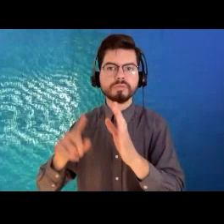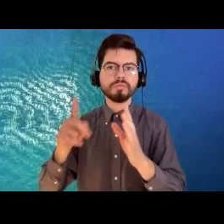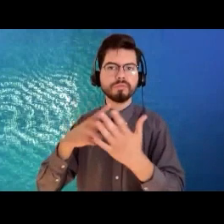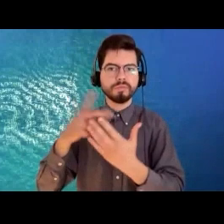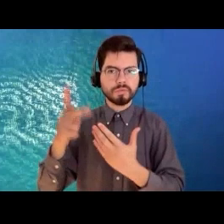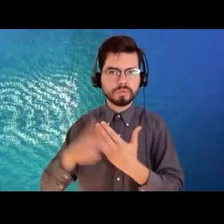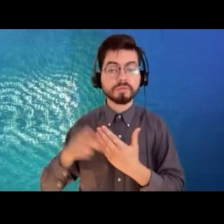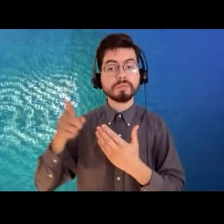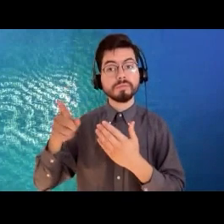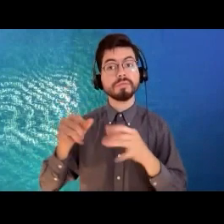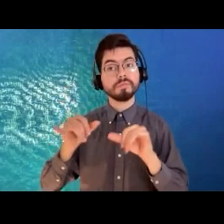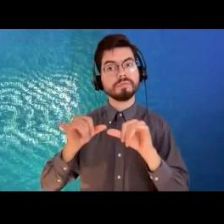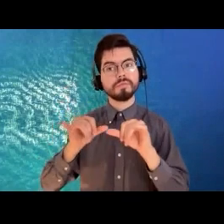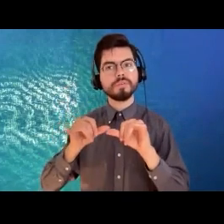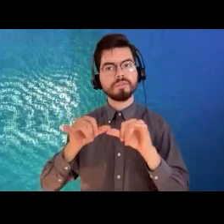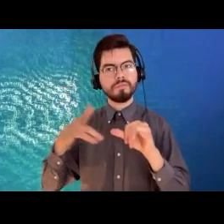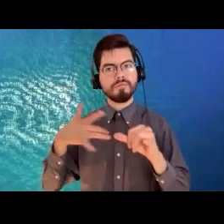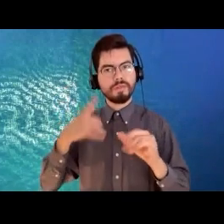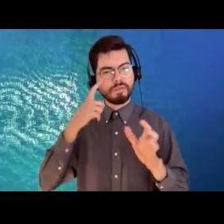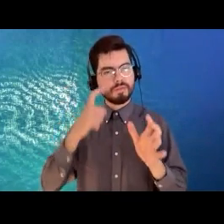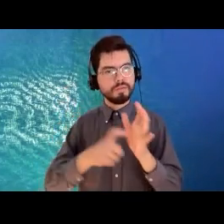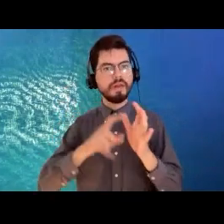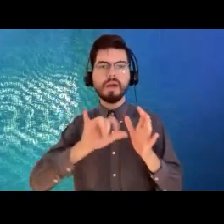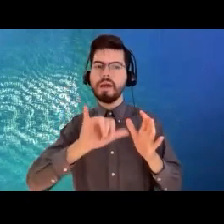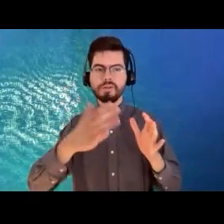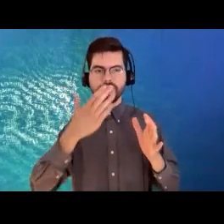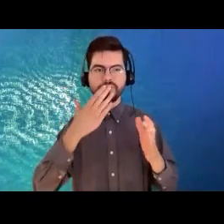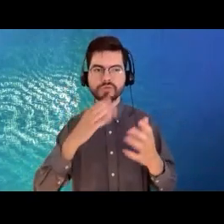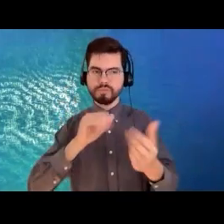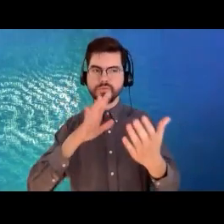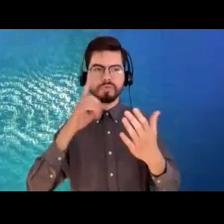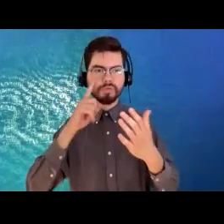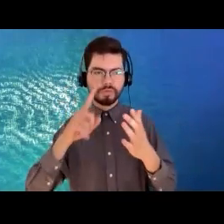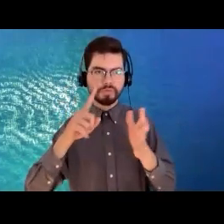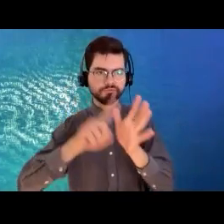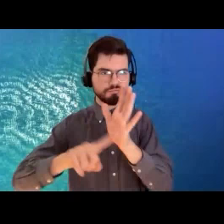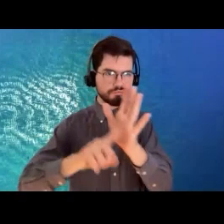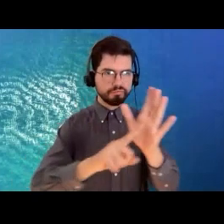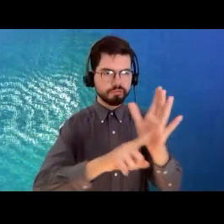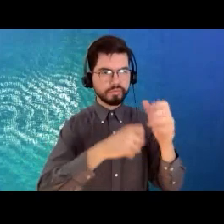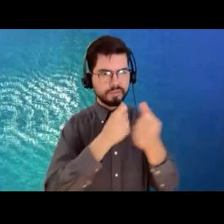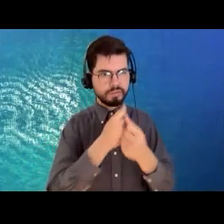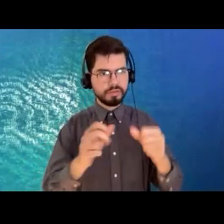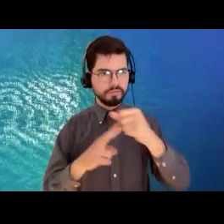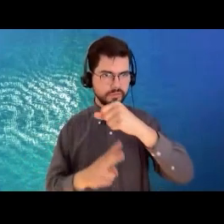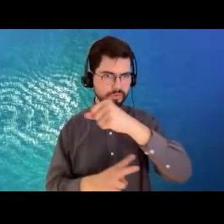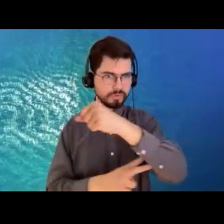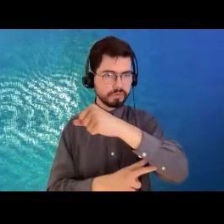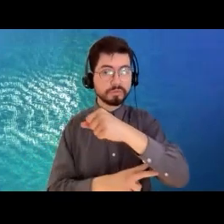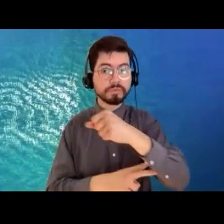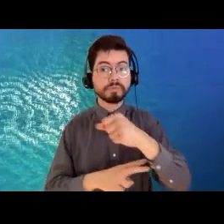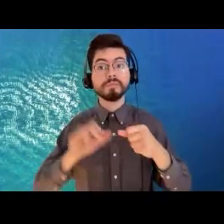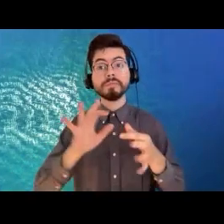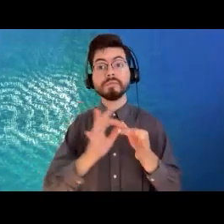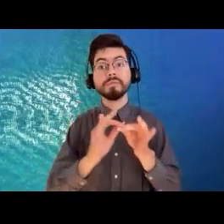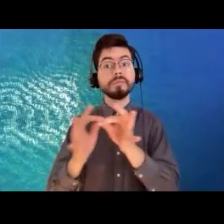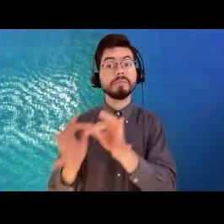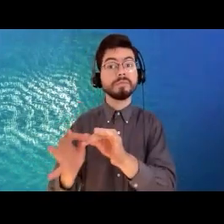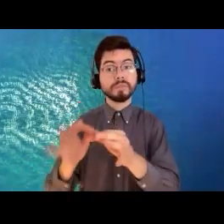to determine how safe bridges are. And that kind of is my segue into FY or calendar